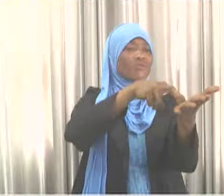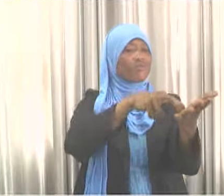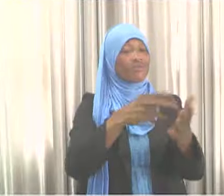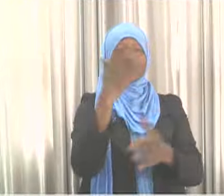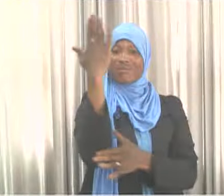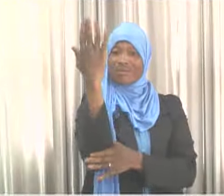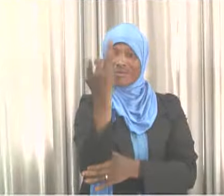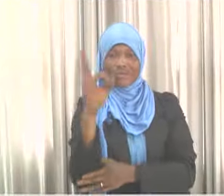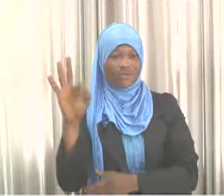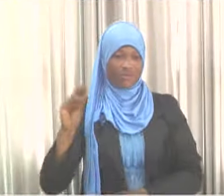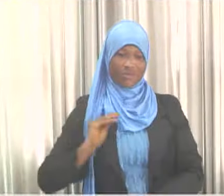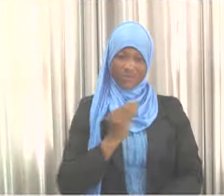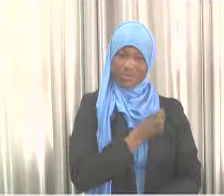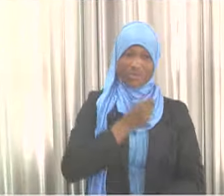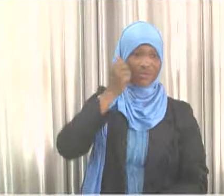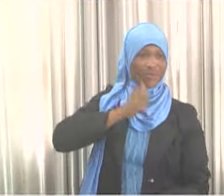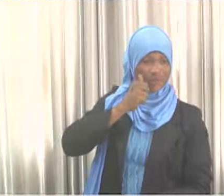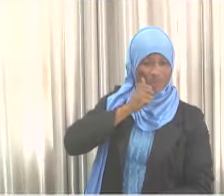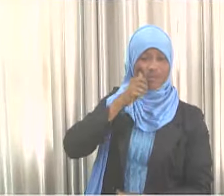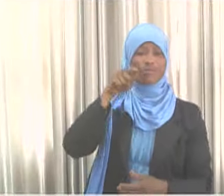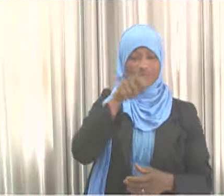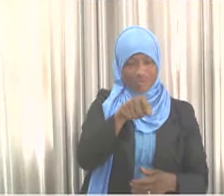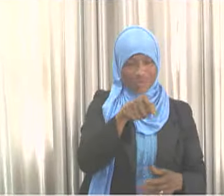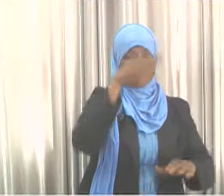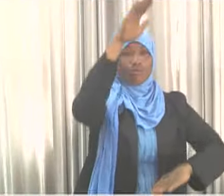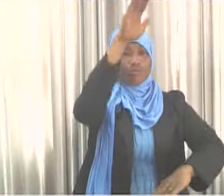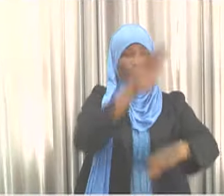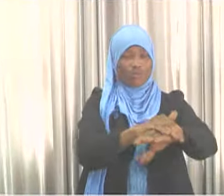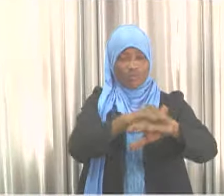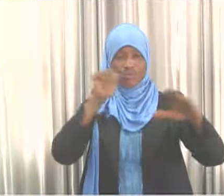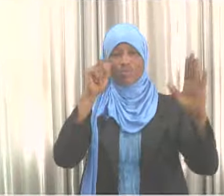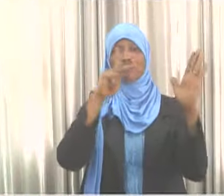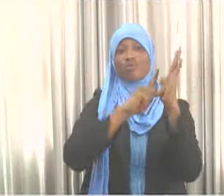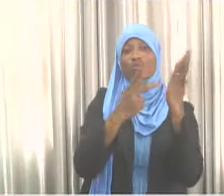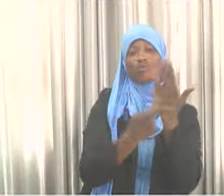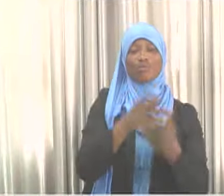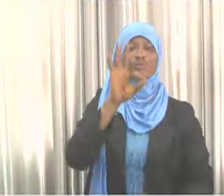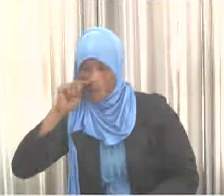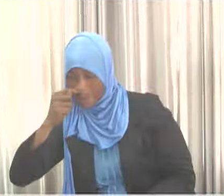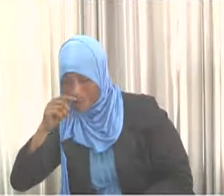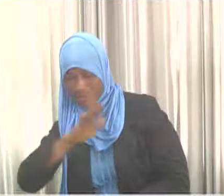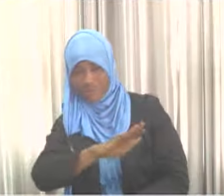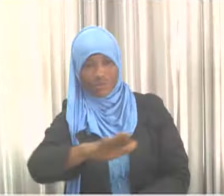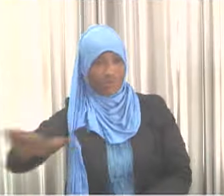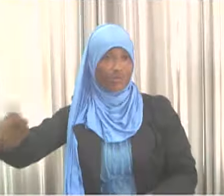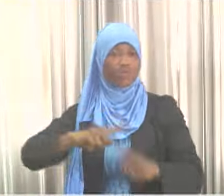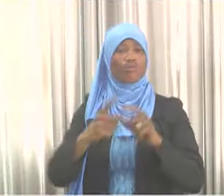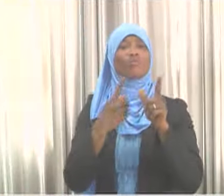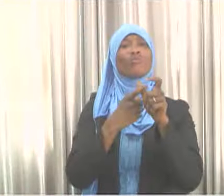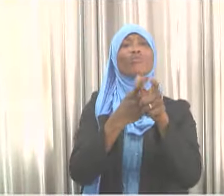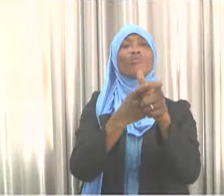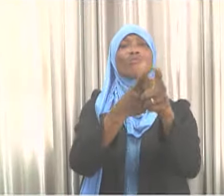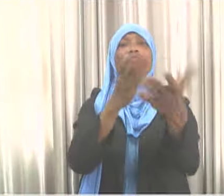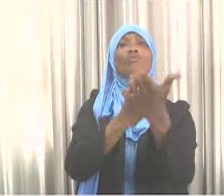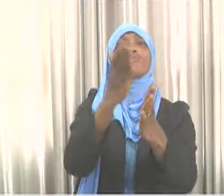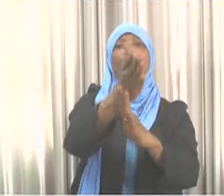for girls, we call them a pro bono project for the benefit of Sierra Leone. We dey run at them man then